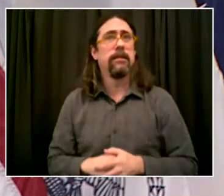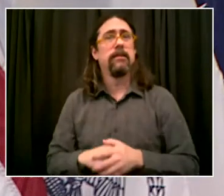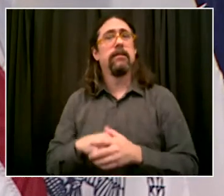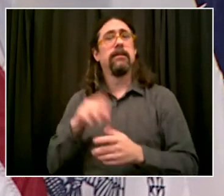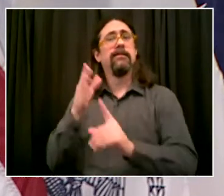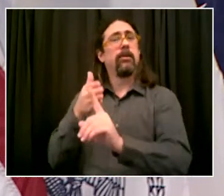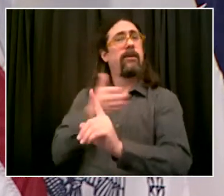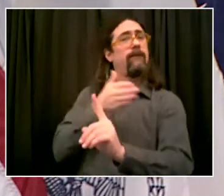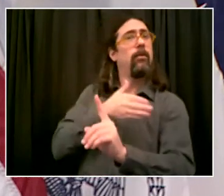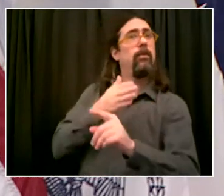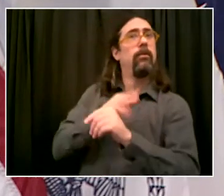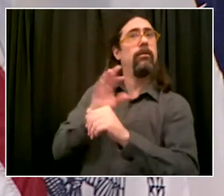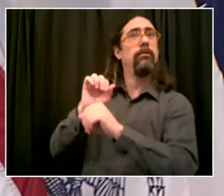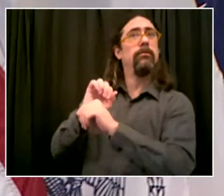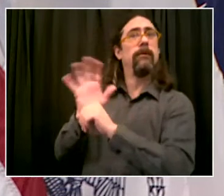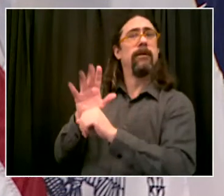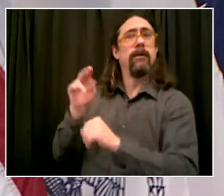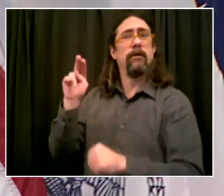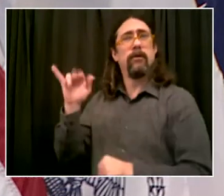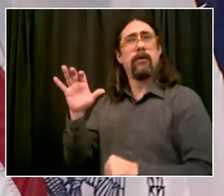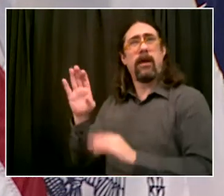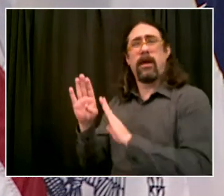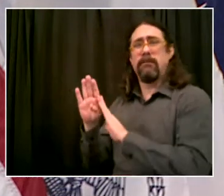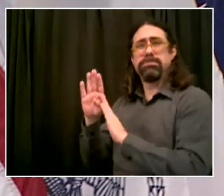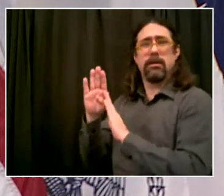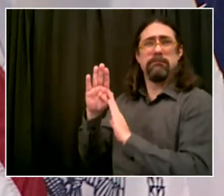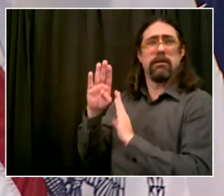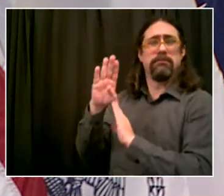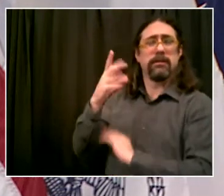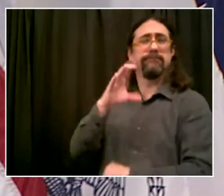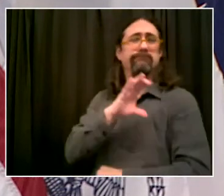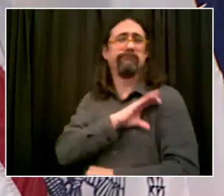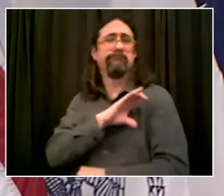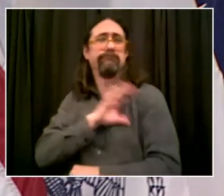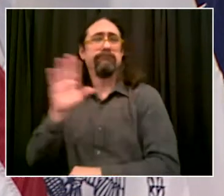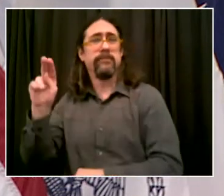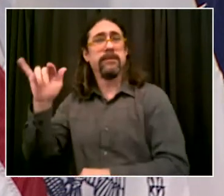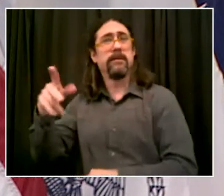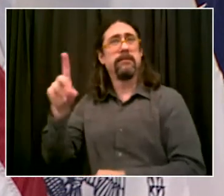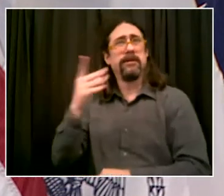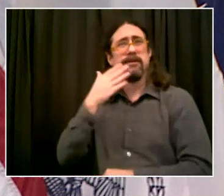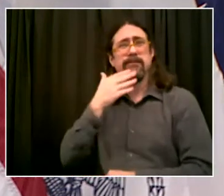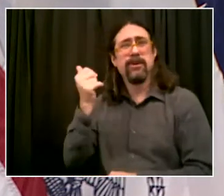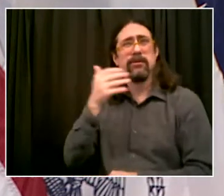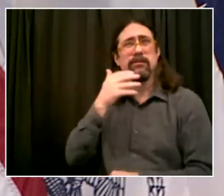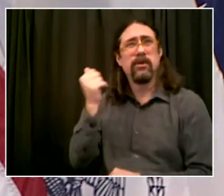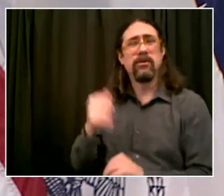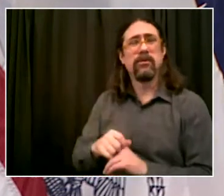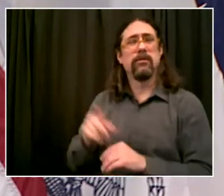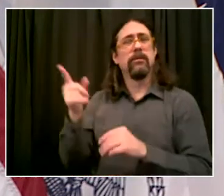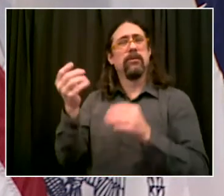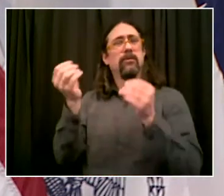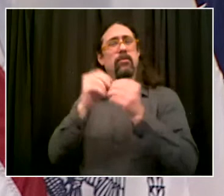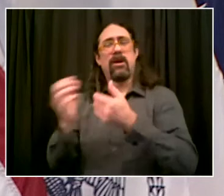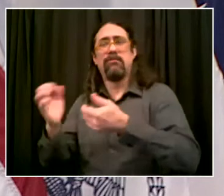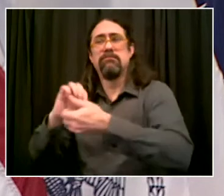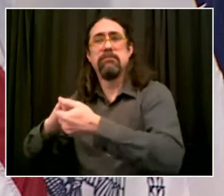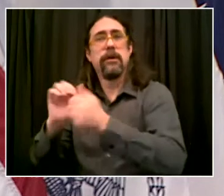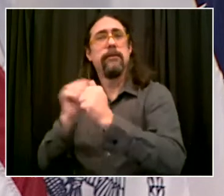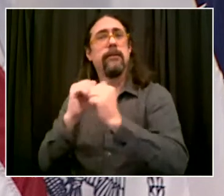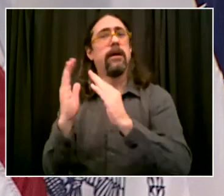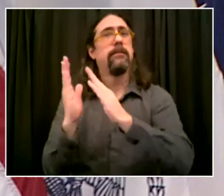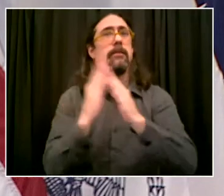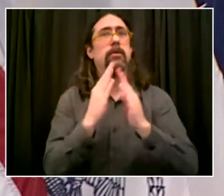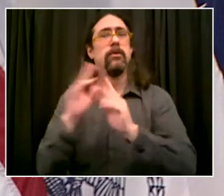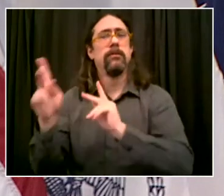all at once. That's what neighborhood policing proved, and we're going to double down on that in 2021. The number of reforms and changes that we've just